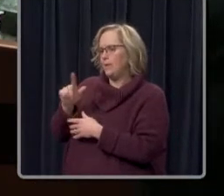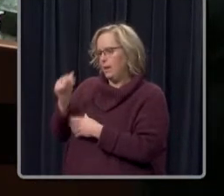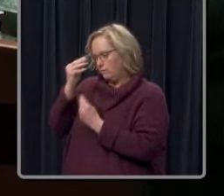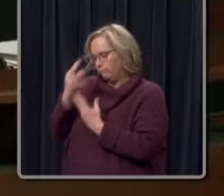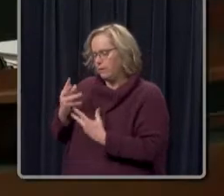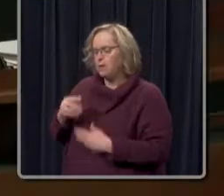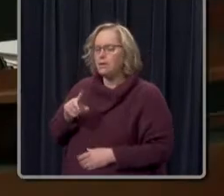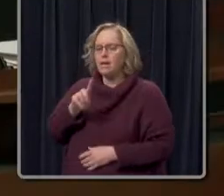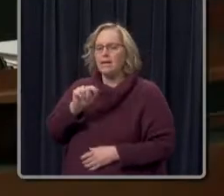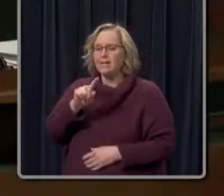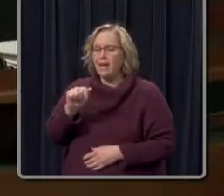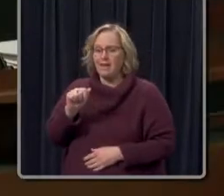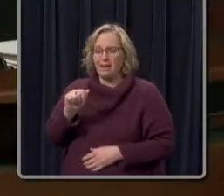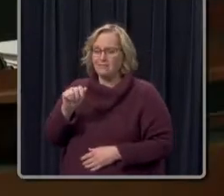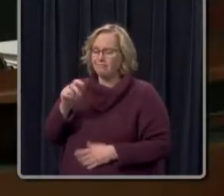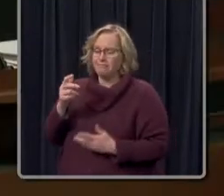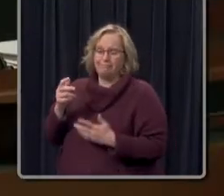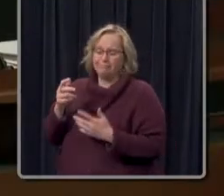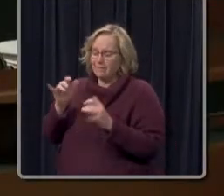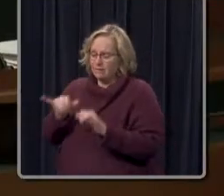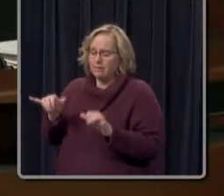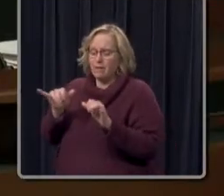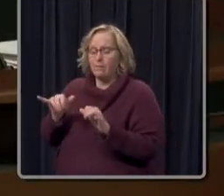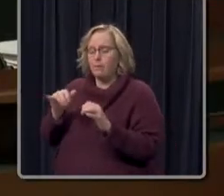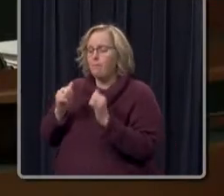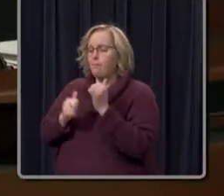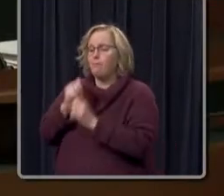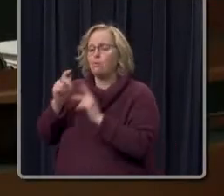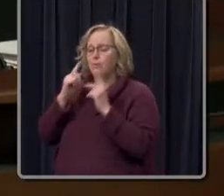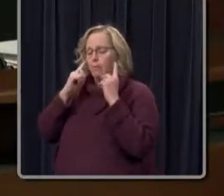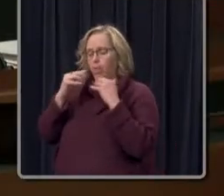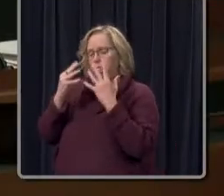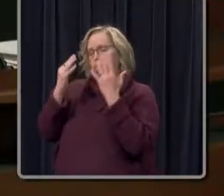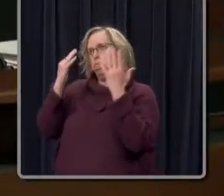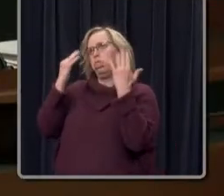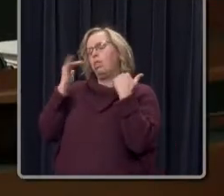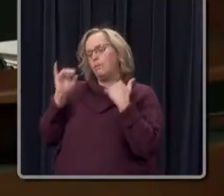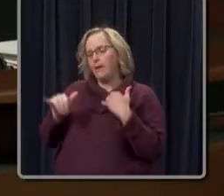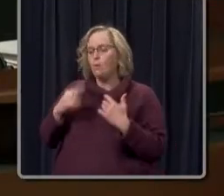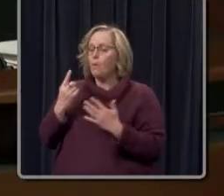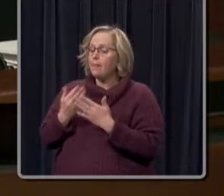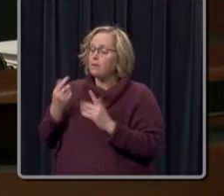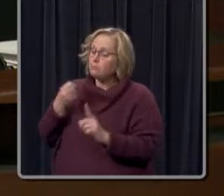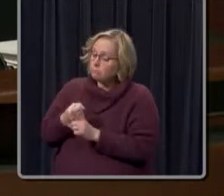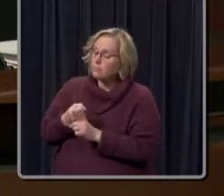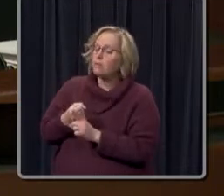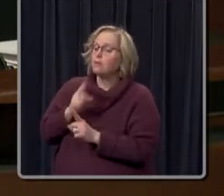data, and it's useless. It makes everybody's eyes roll back. I think one of the things you hit on, which was really important, is that